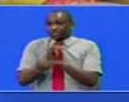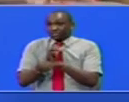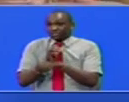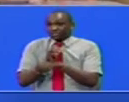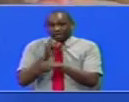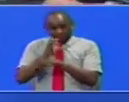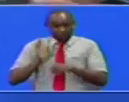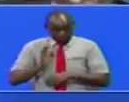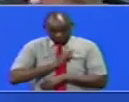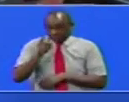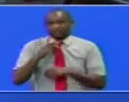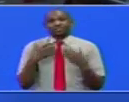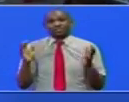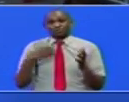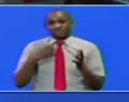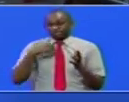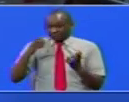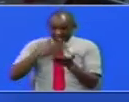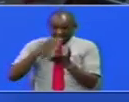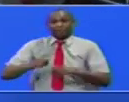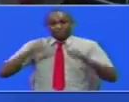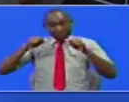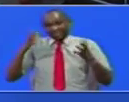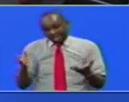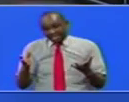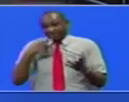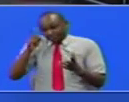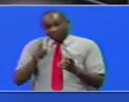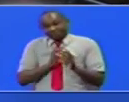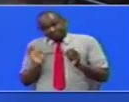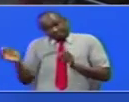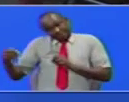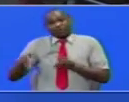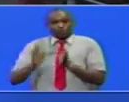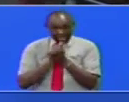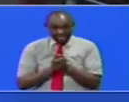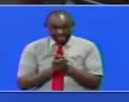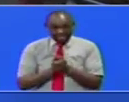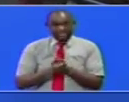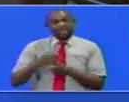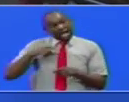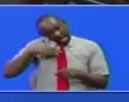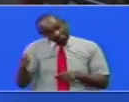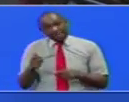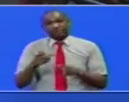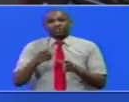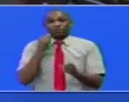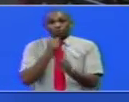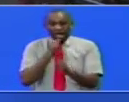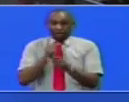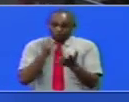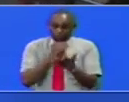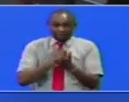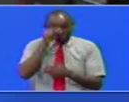advisory board on how he should hire senior staff. And lastly, maybe the other allegation is that there were offices in